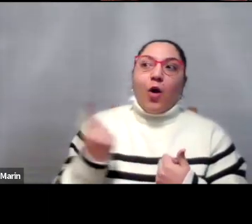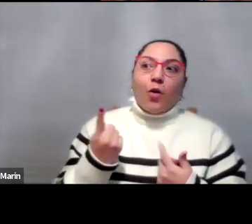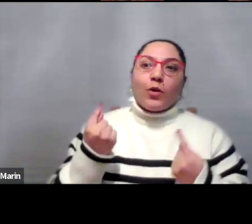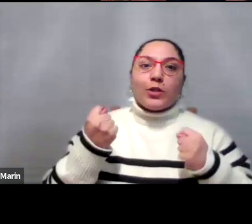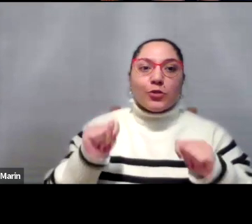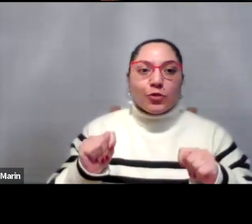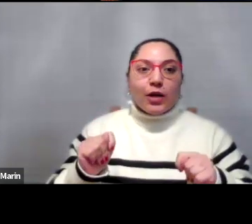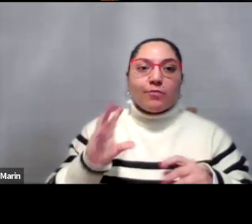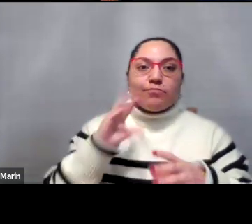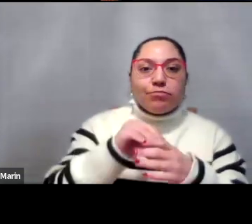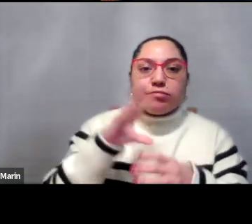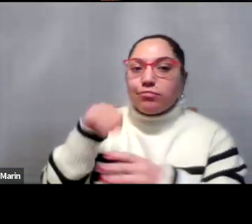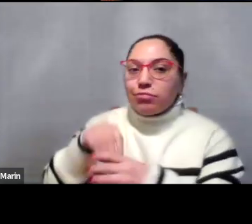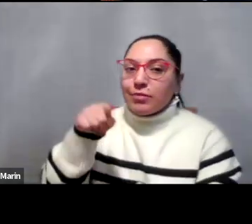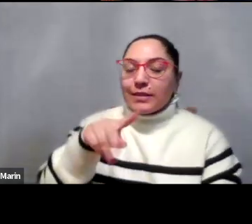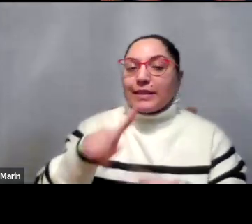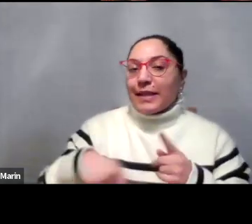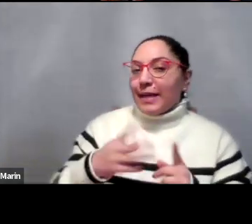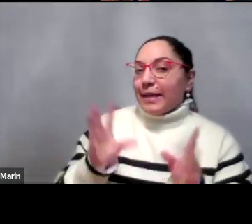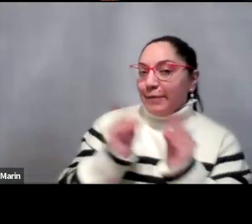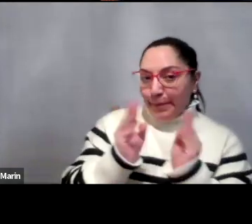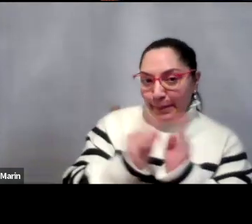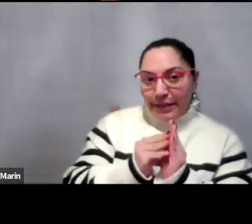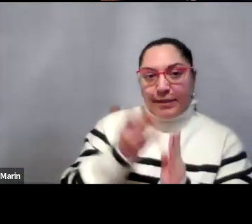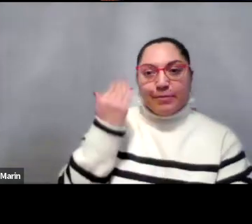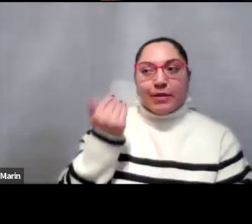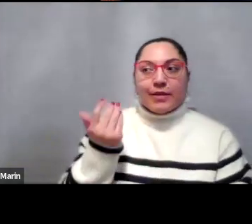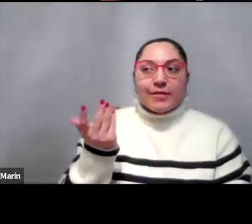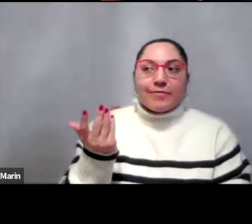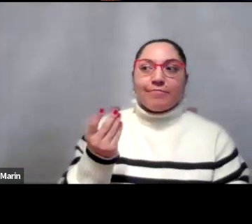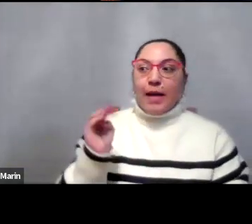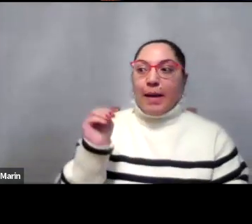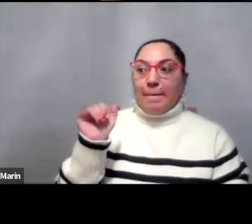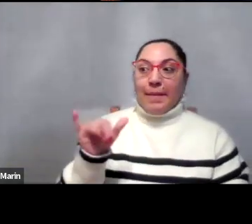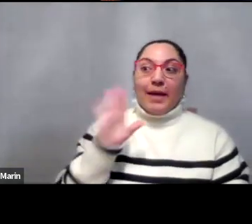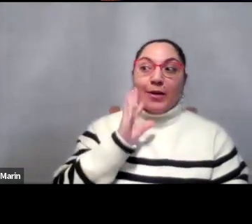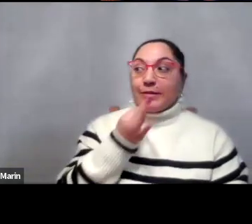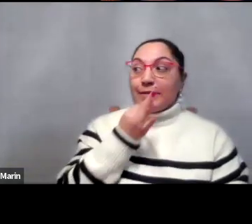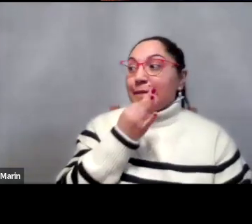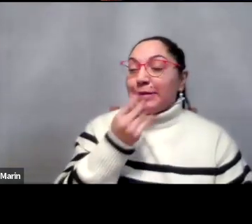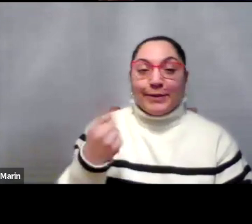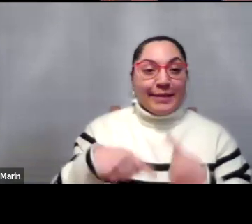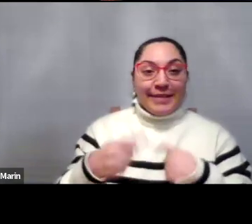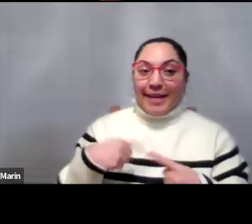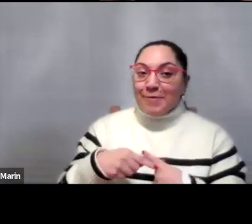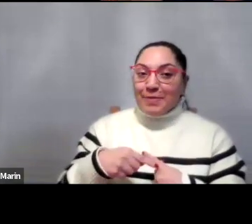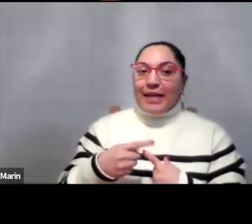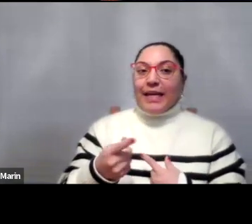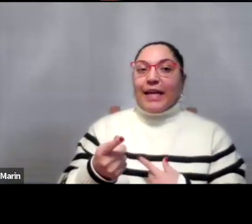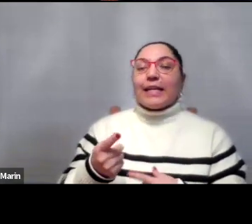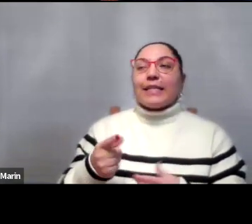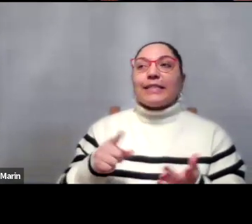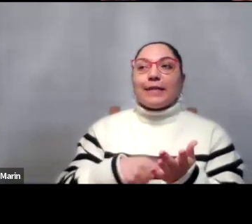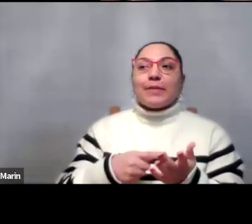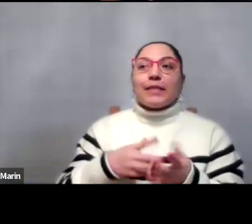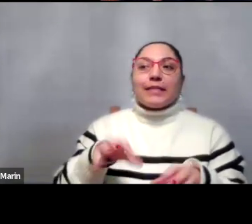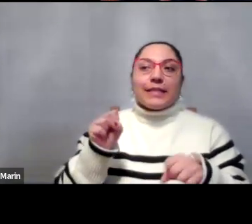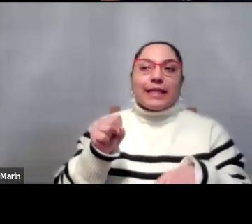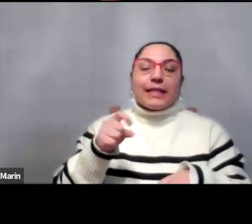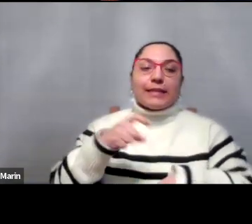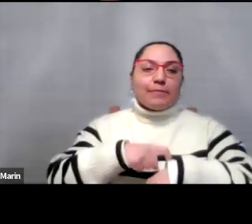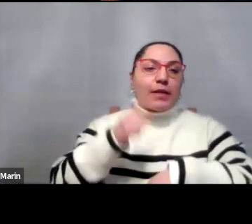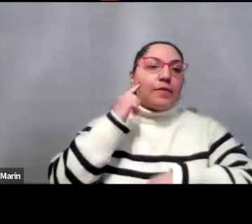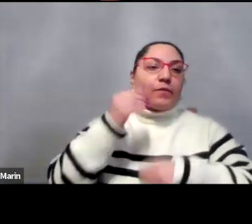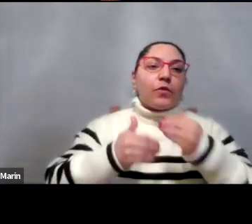into as many of these meetings as I can, because May is going to be here before we know it. And it does take a while to get people into services. We